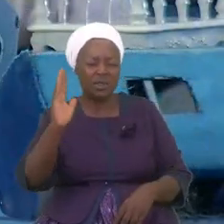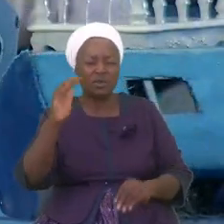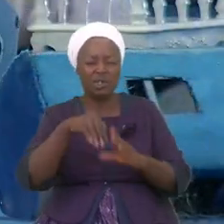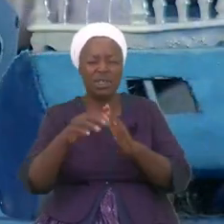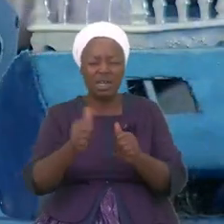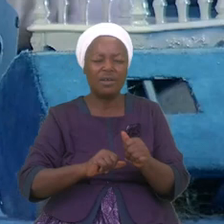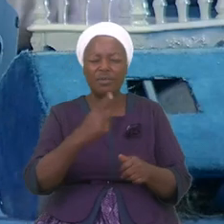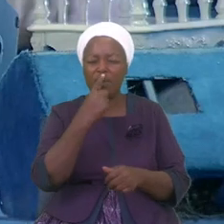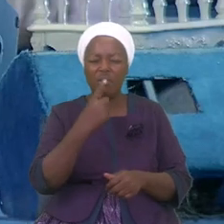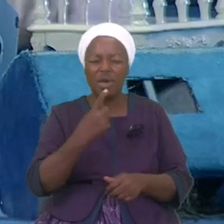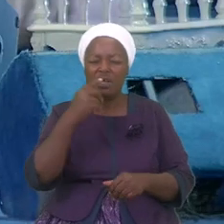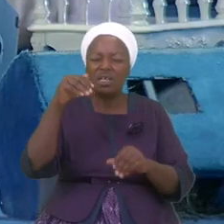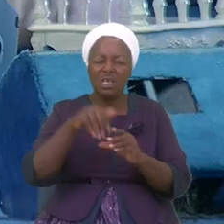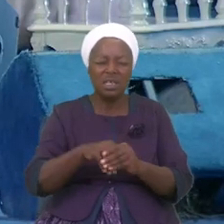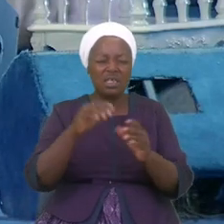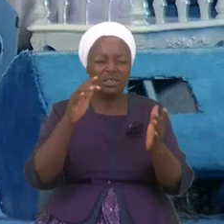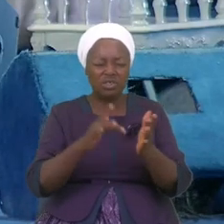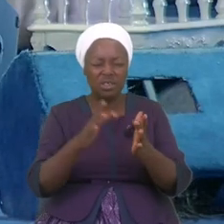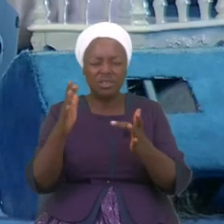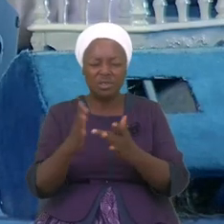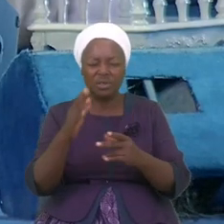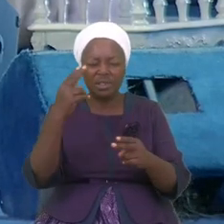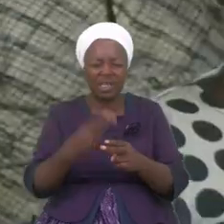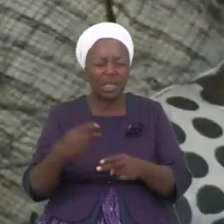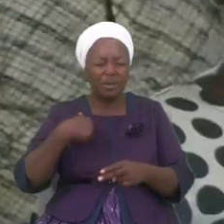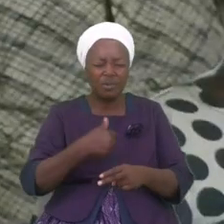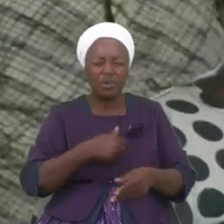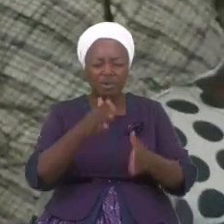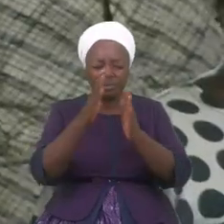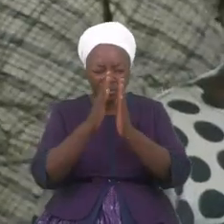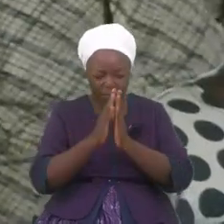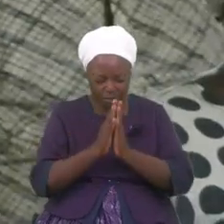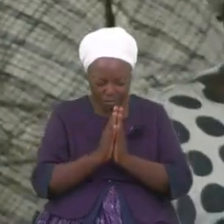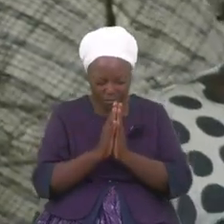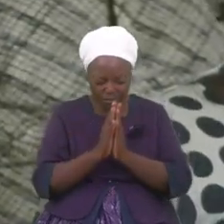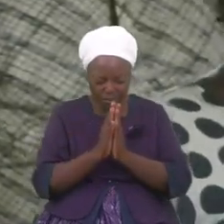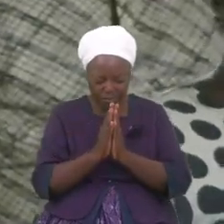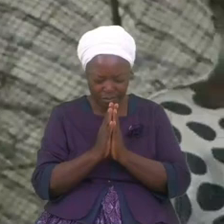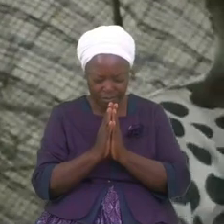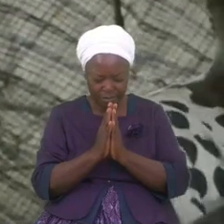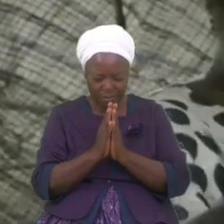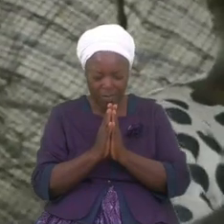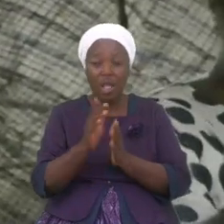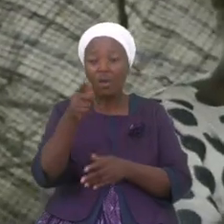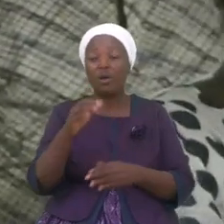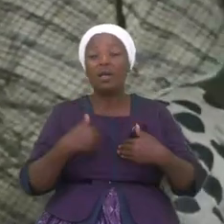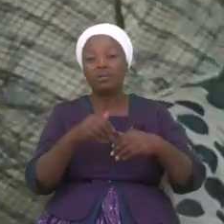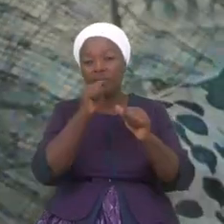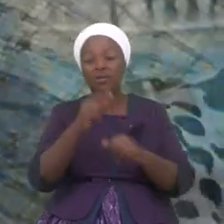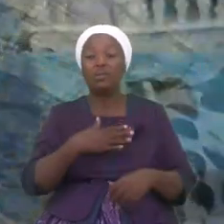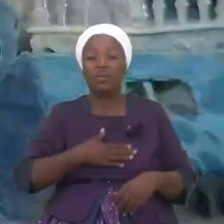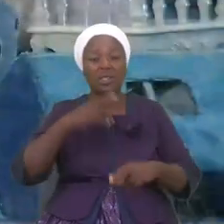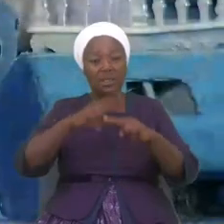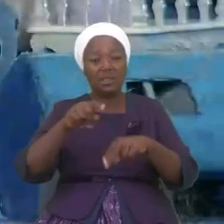mouth. In Jesus' name we pray. God has blessed you. Please sit down